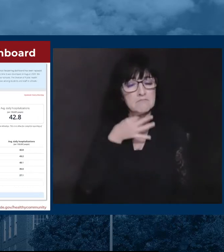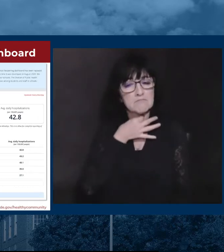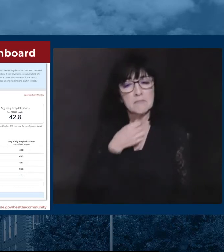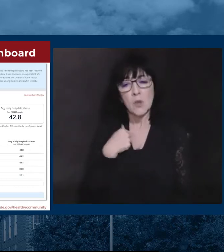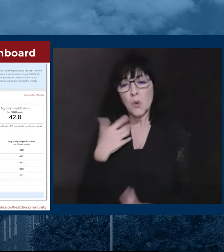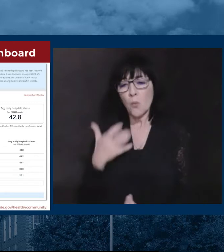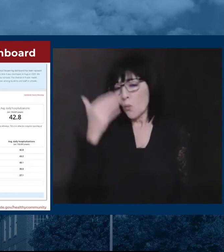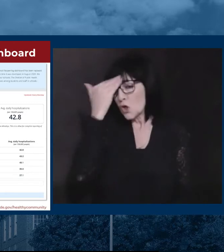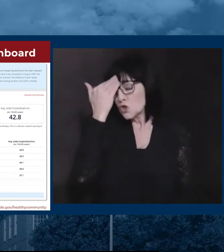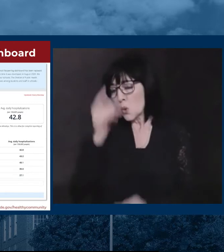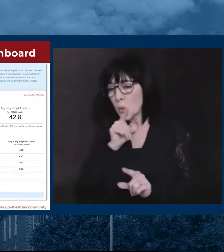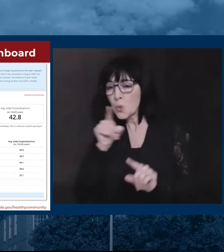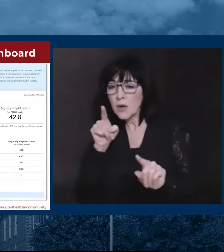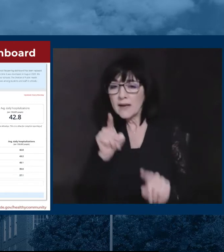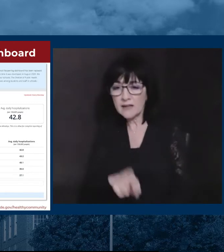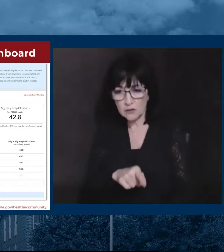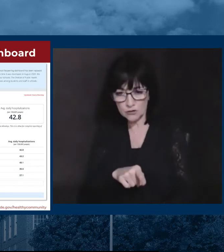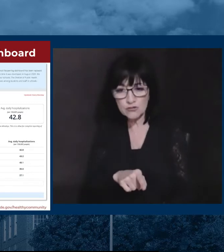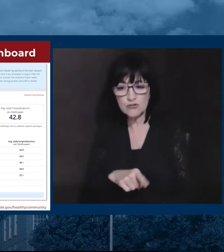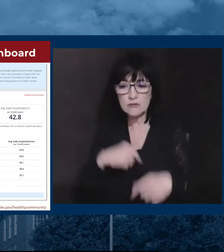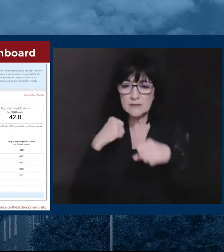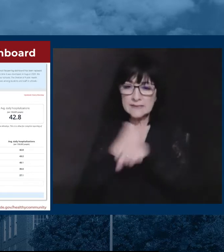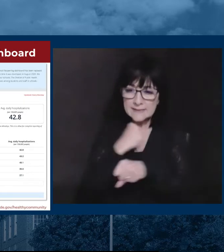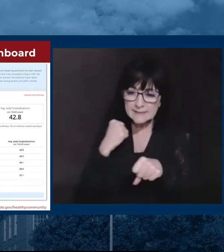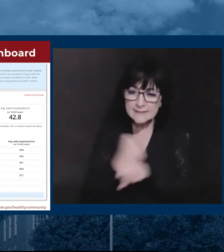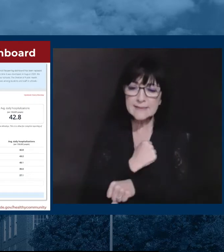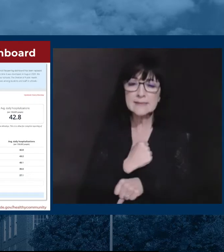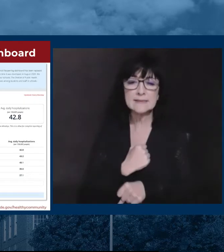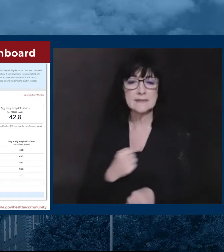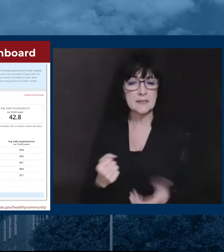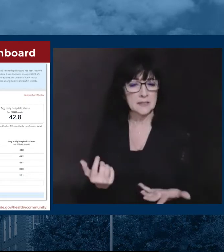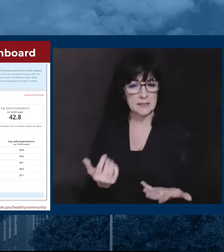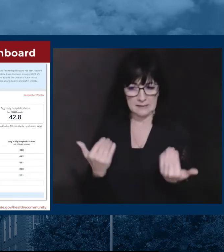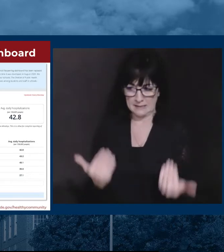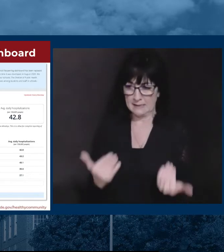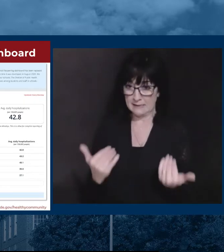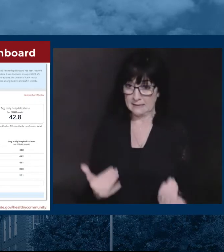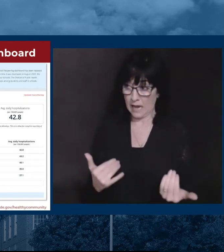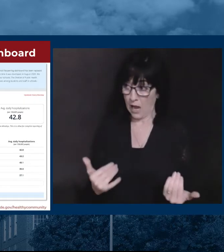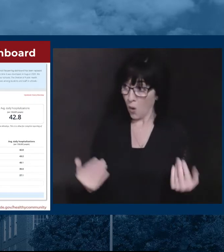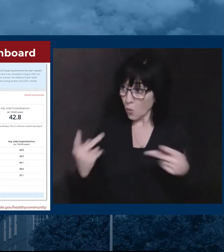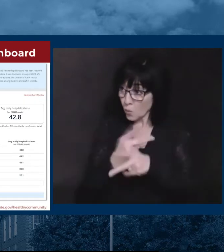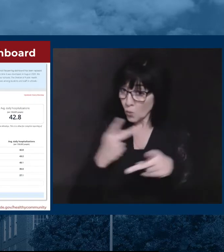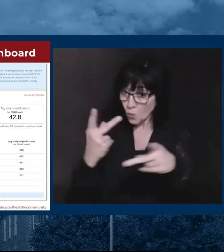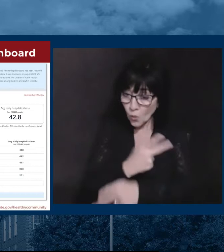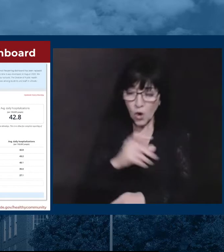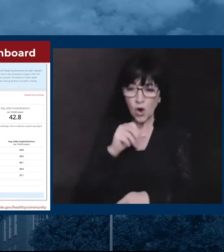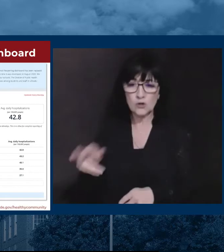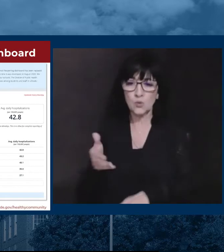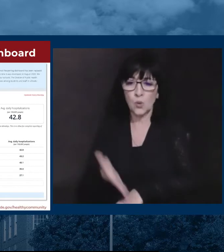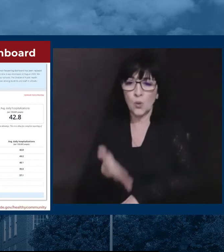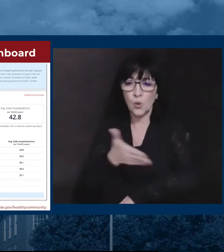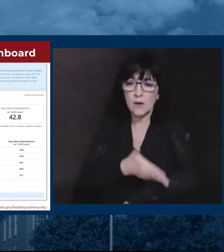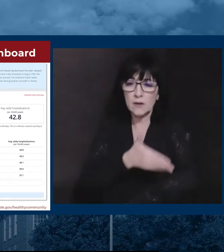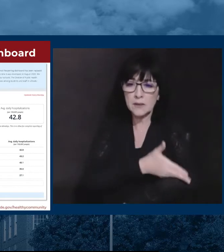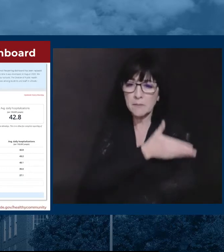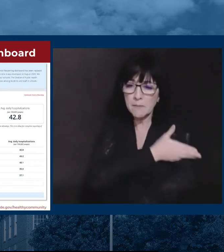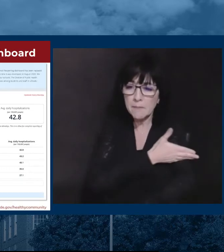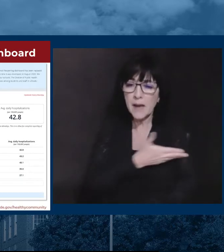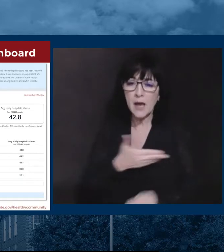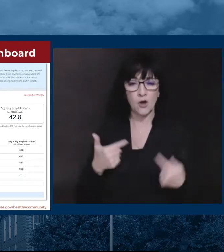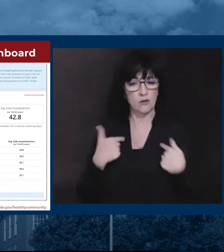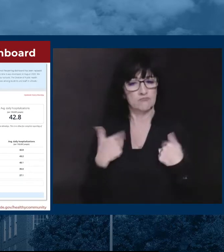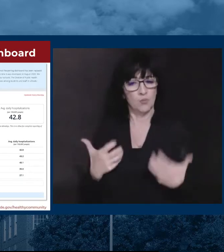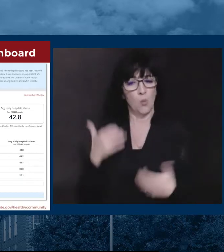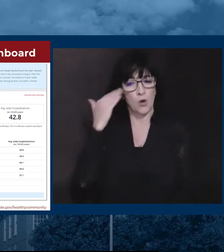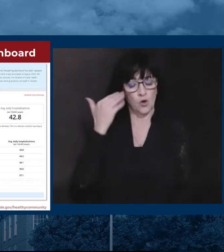or down each in the past week, but it also will show you county level data, which is where I just saw